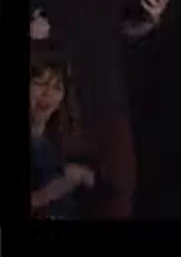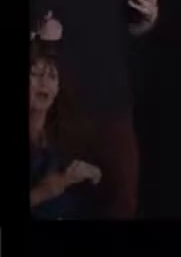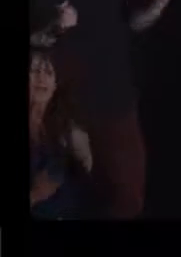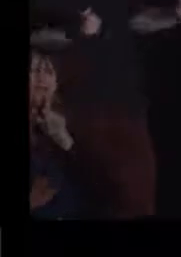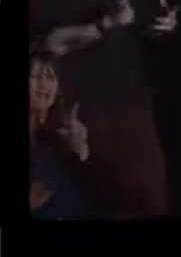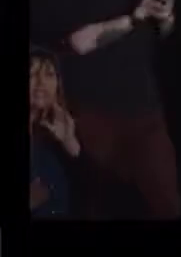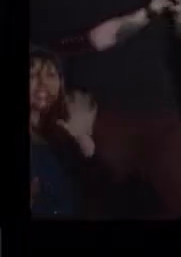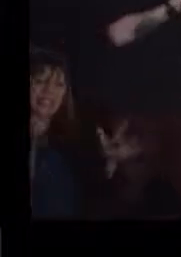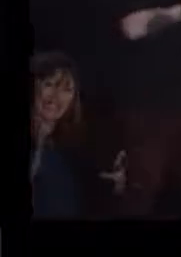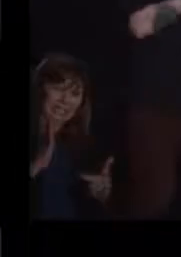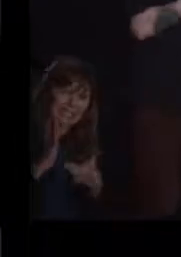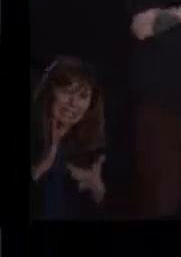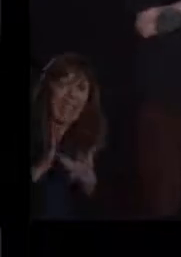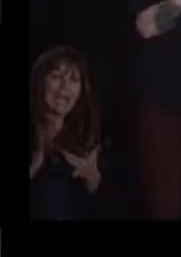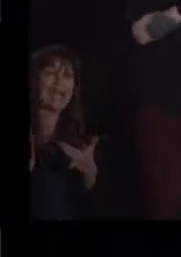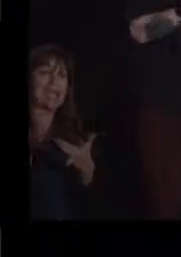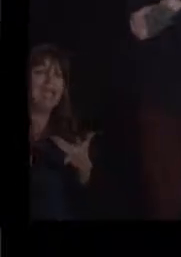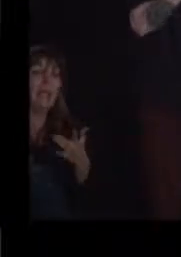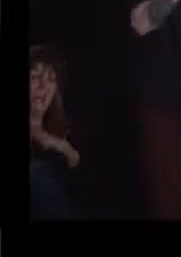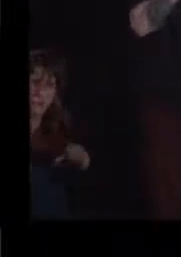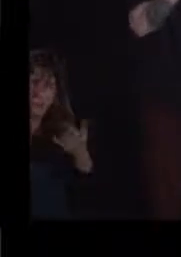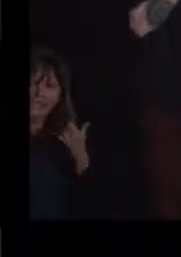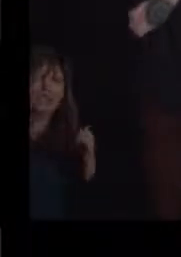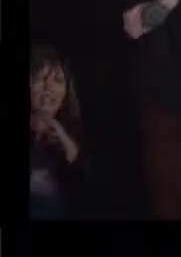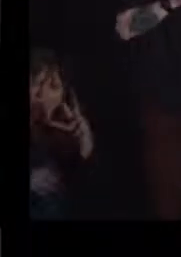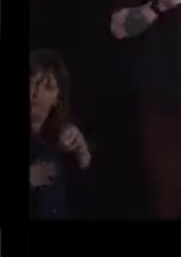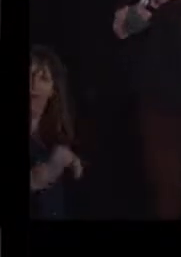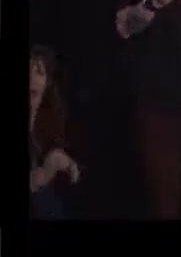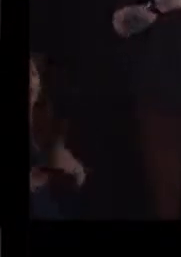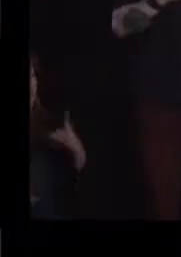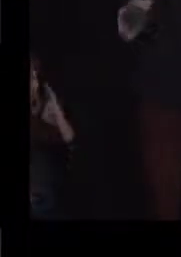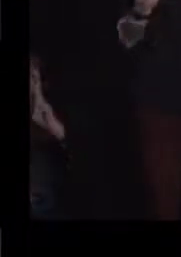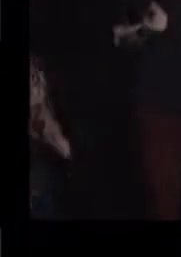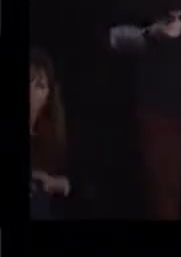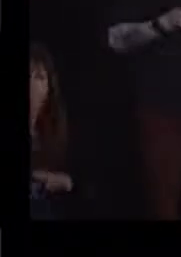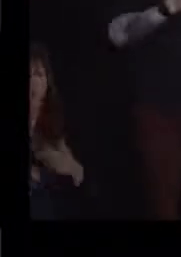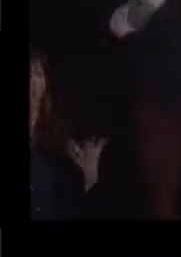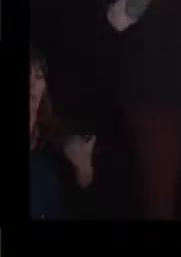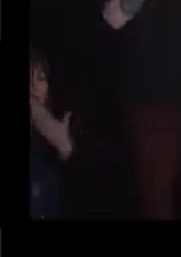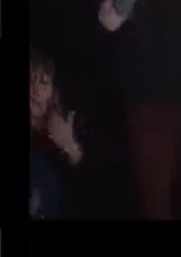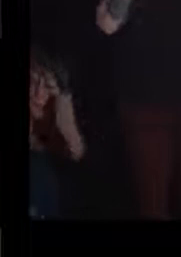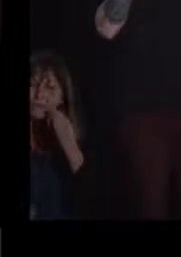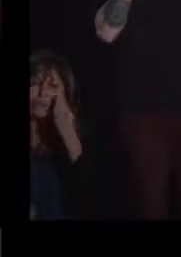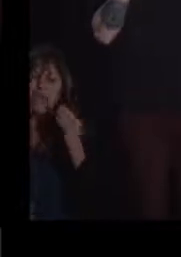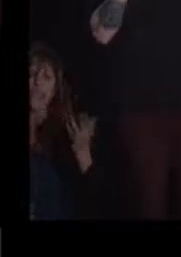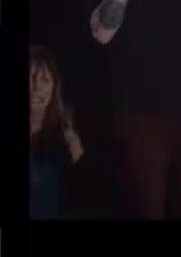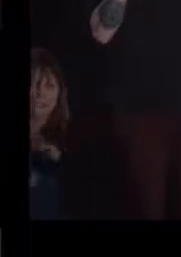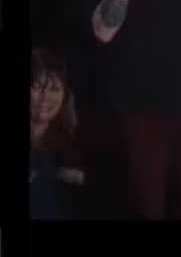a line of text on a thing, but to me, that means so much because it's just an area.